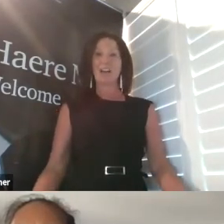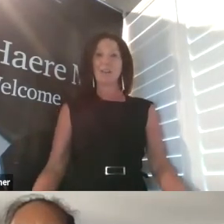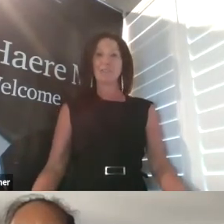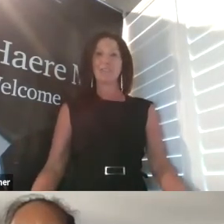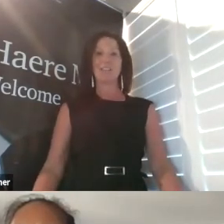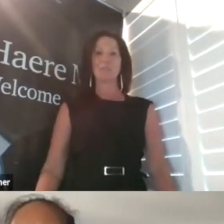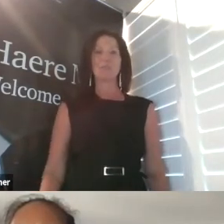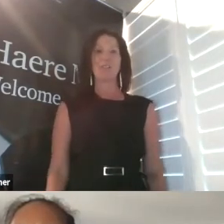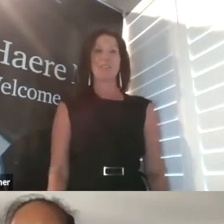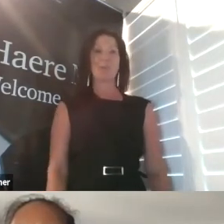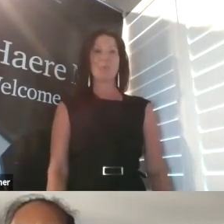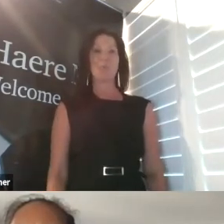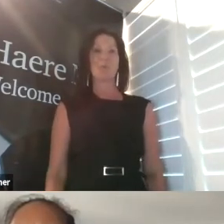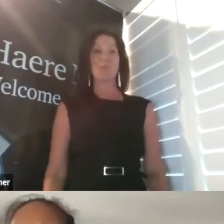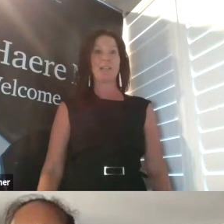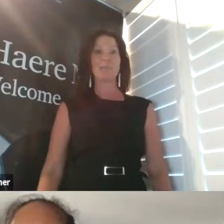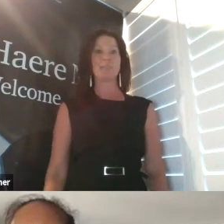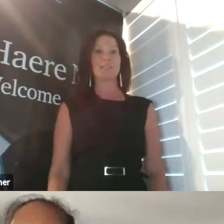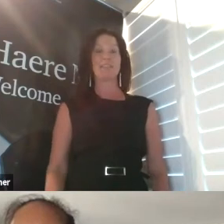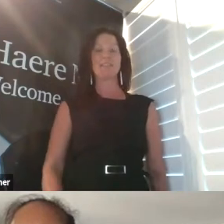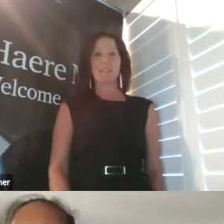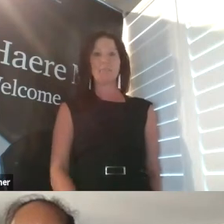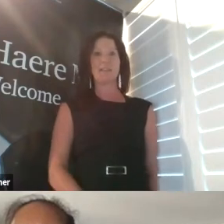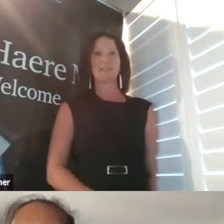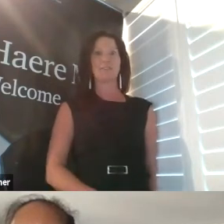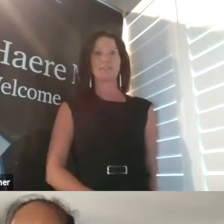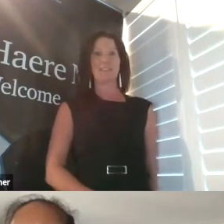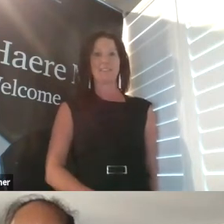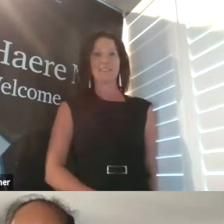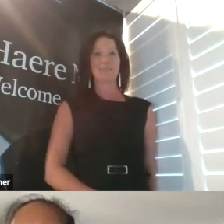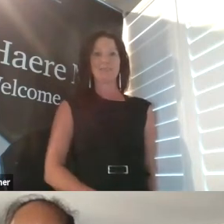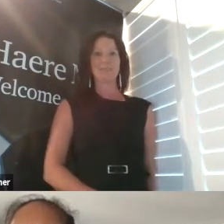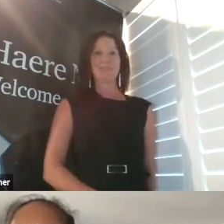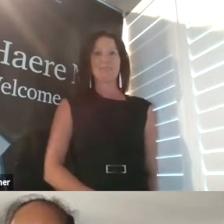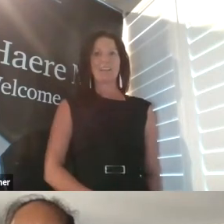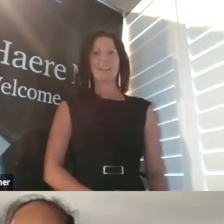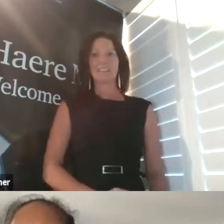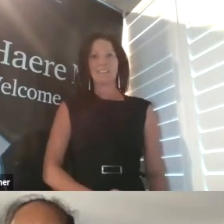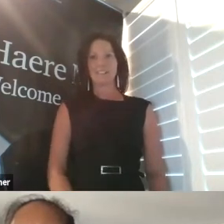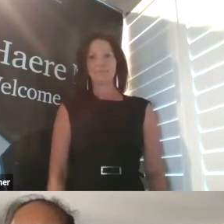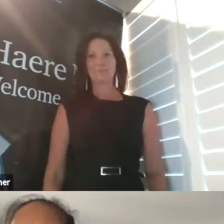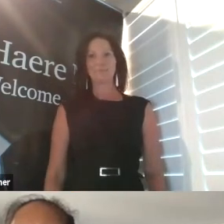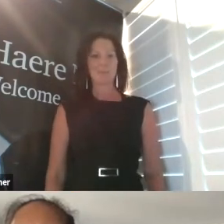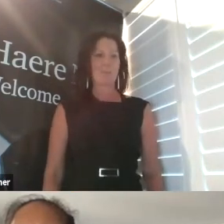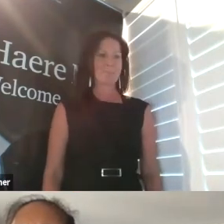ana a hau I rotu I te ropu o PwC ki mana kura.